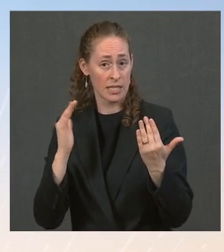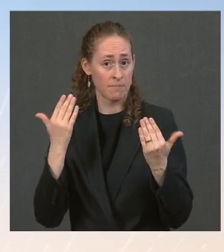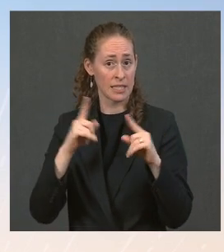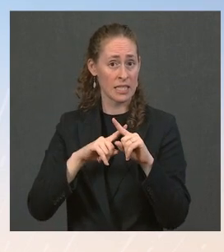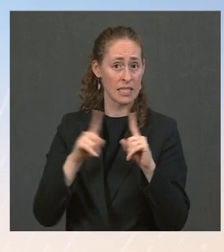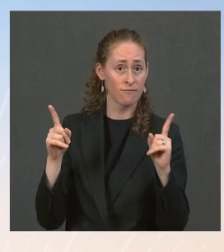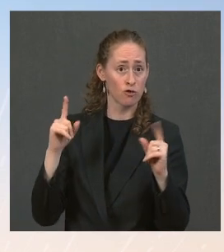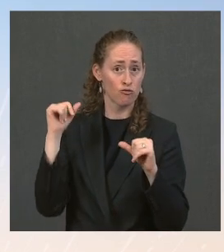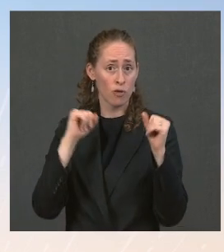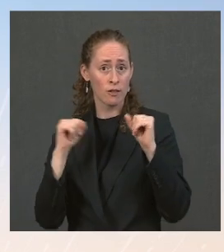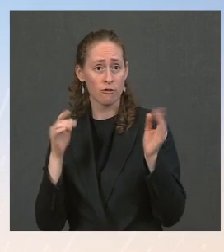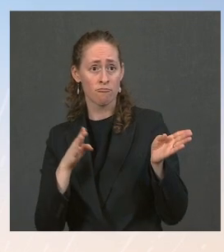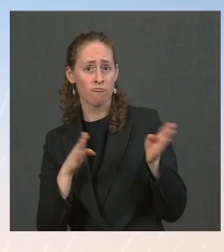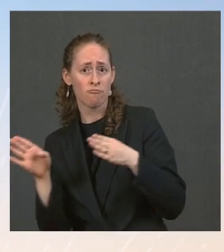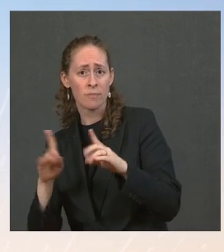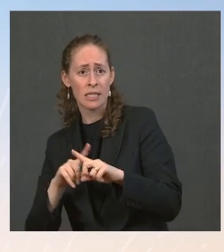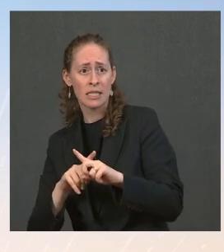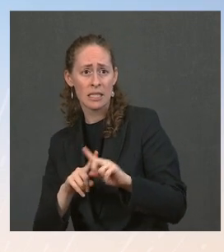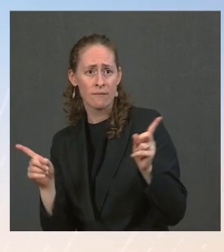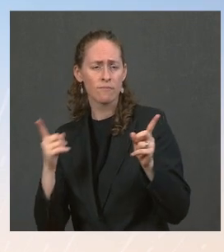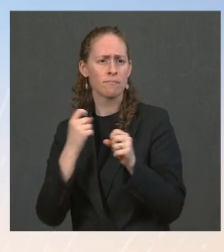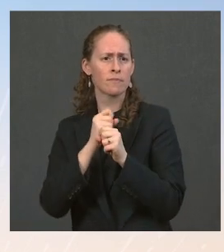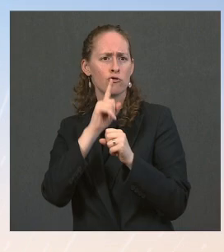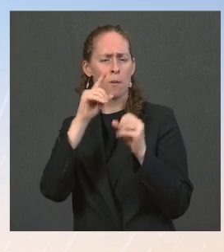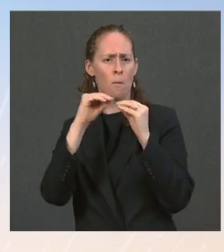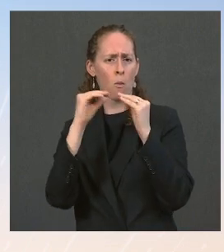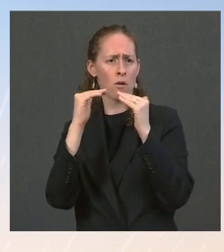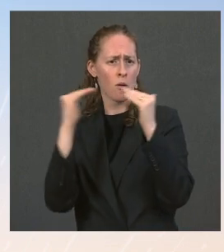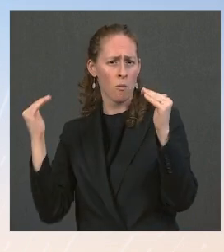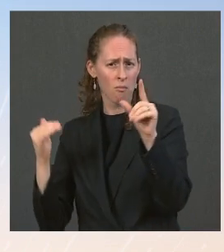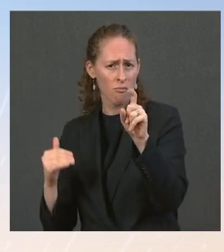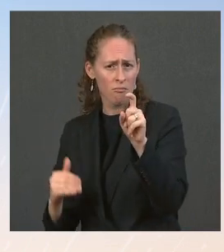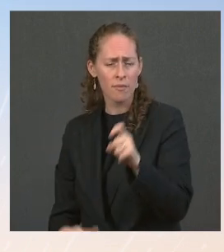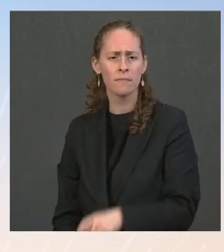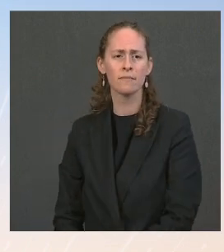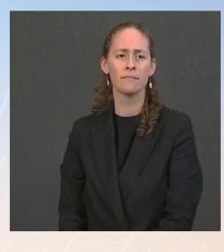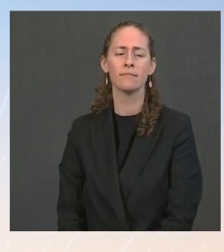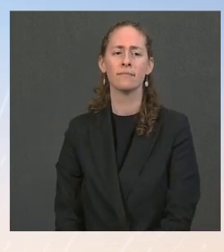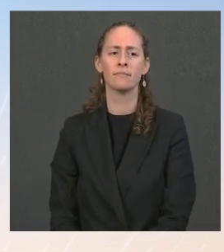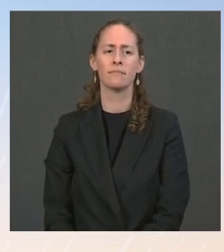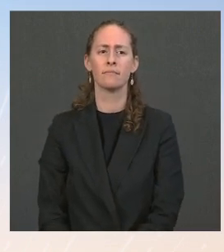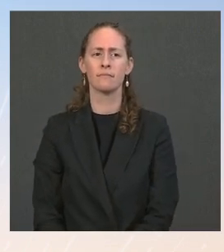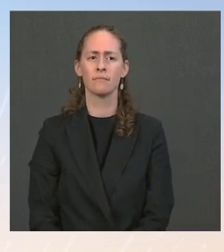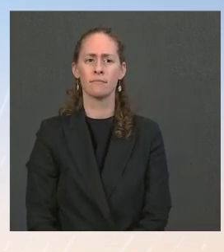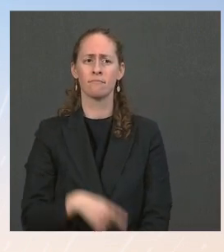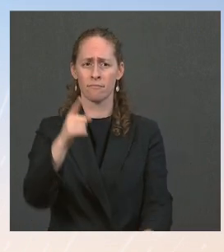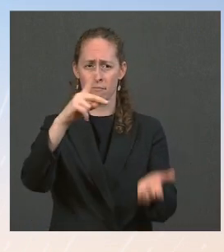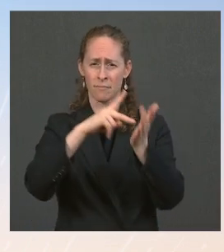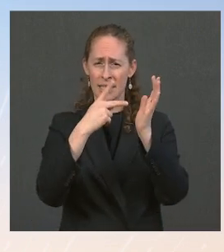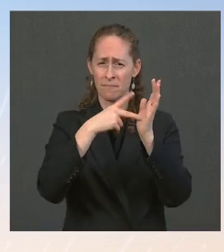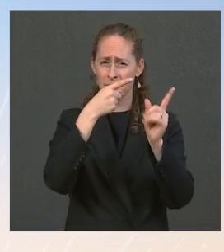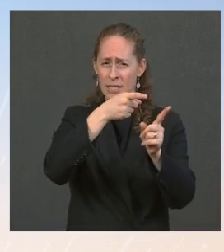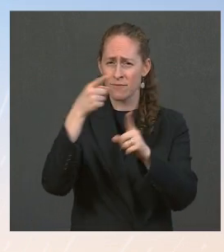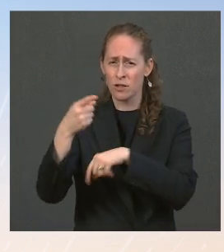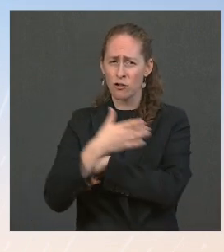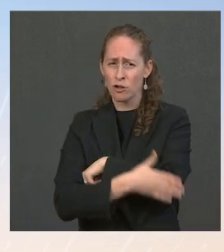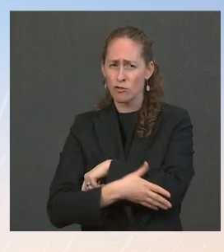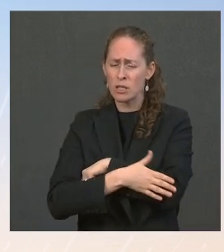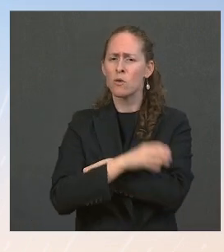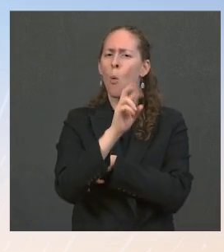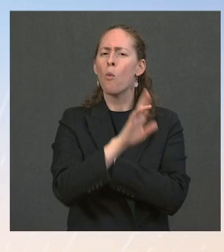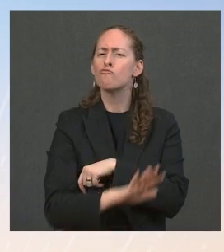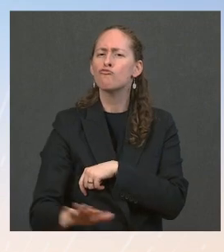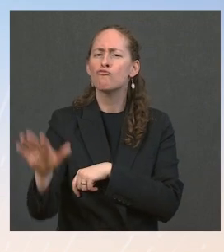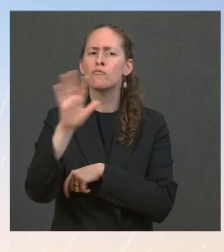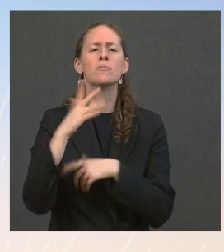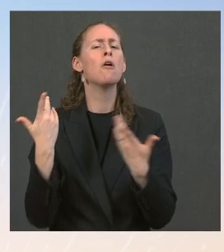of these vaccines, not just the procurement of them? Well, those cases, I don't know if are you referring to any specific country or just... In general, you